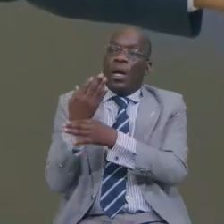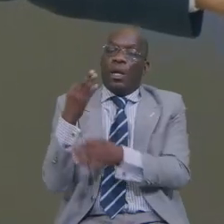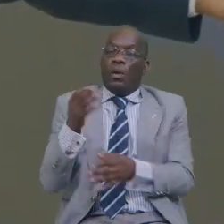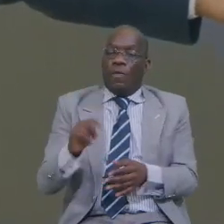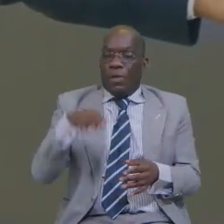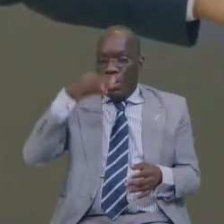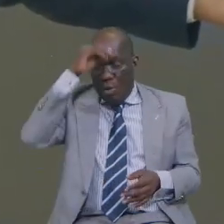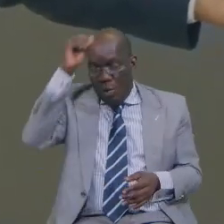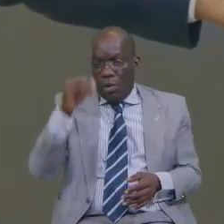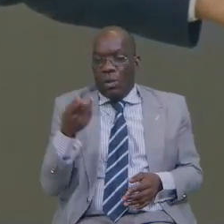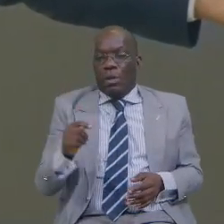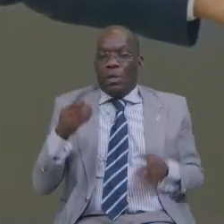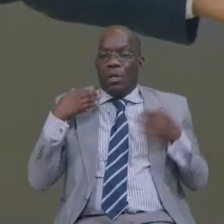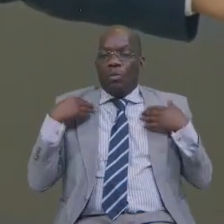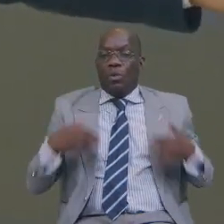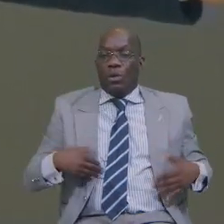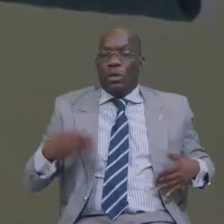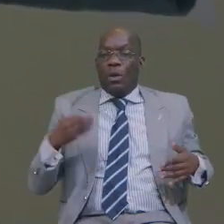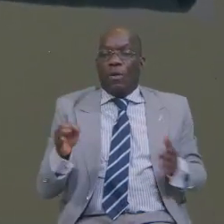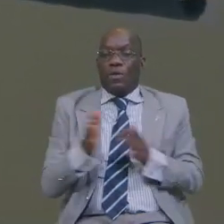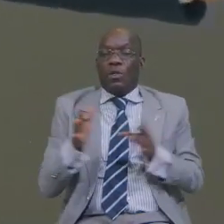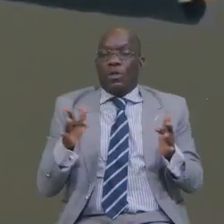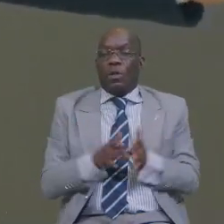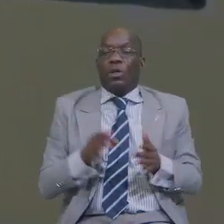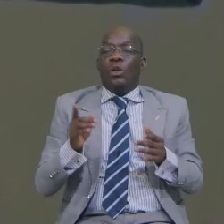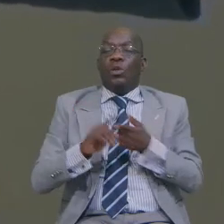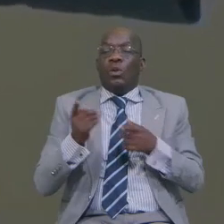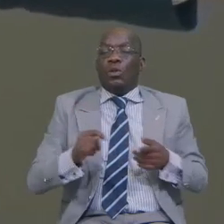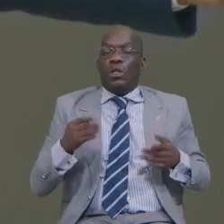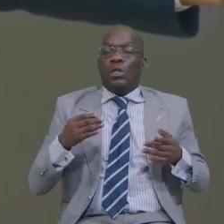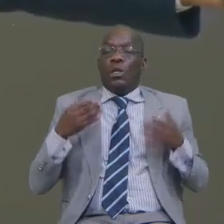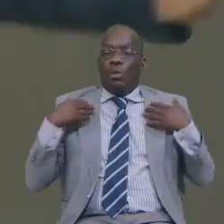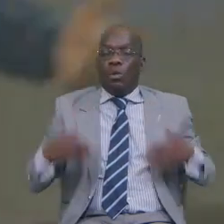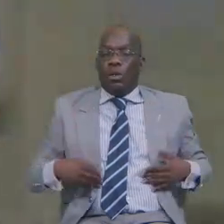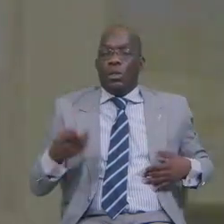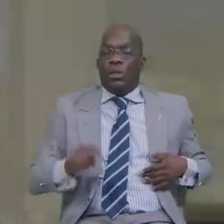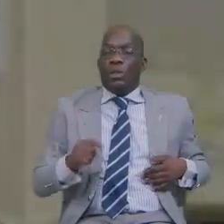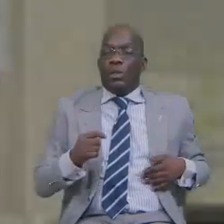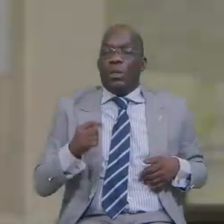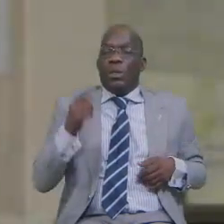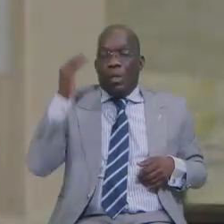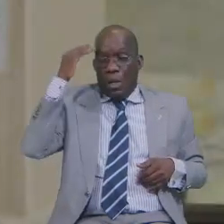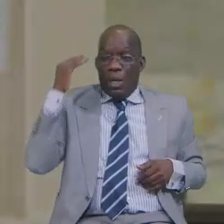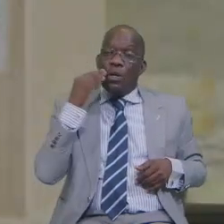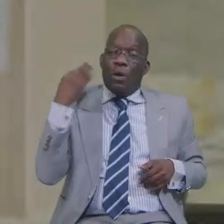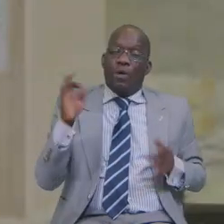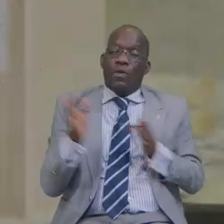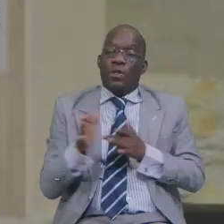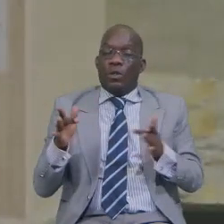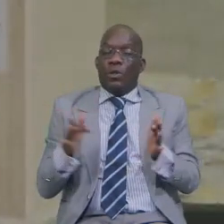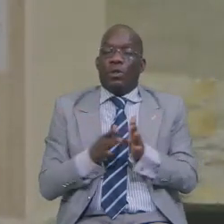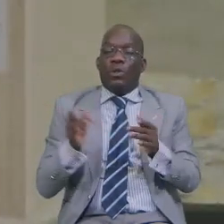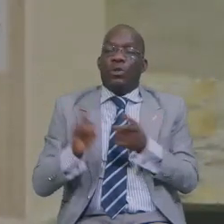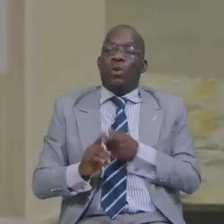going into his body, and the head of Jesus going into his head, and then the